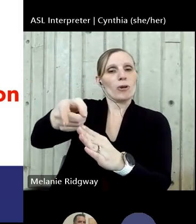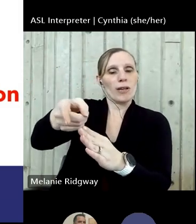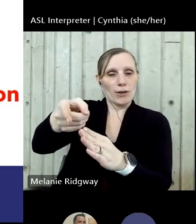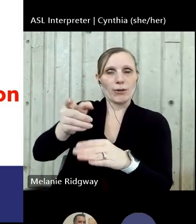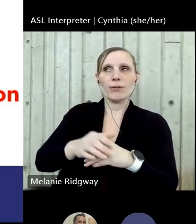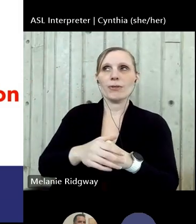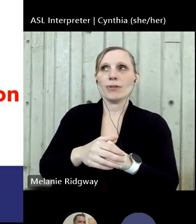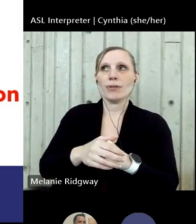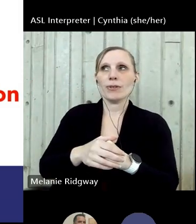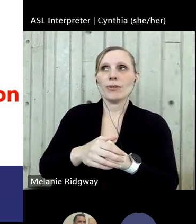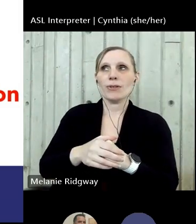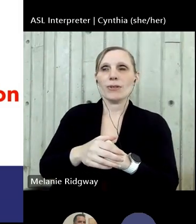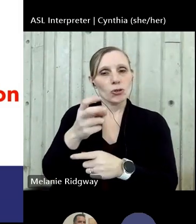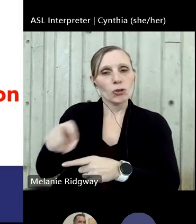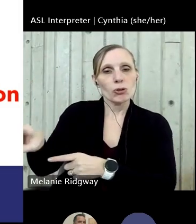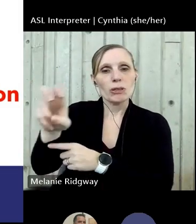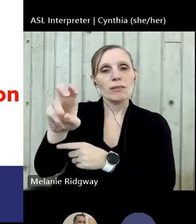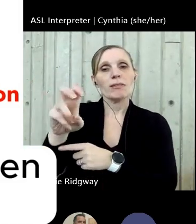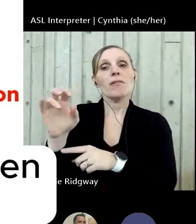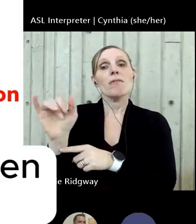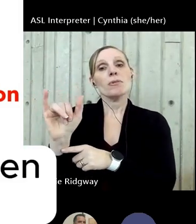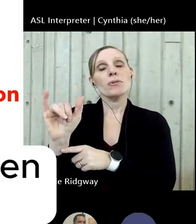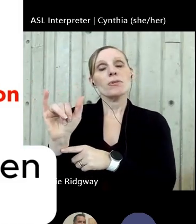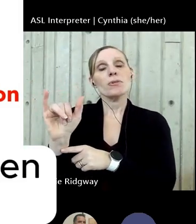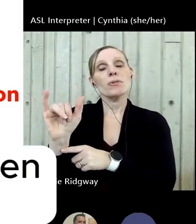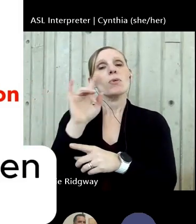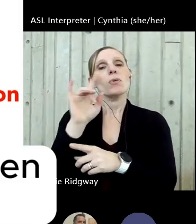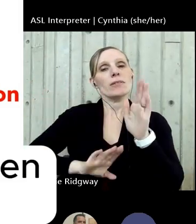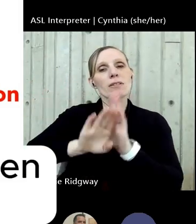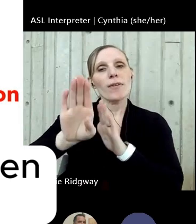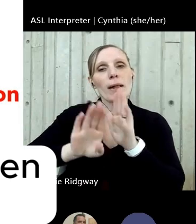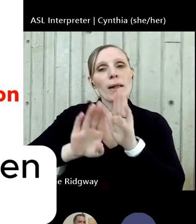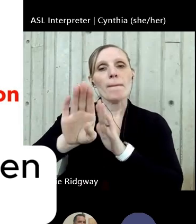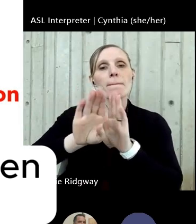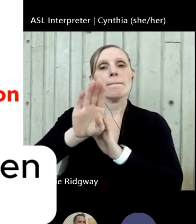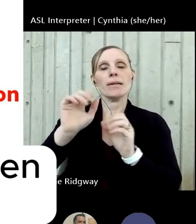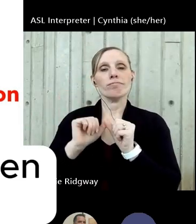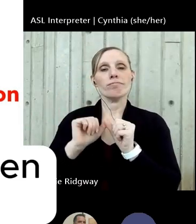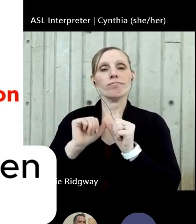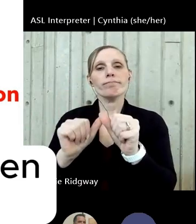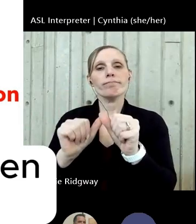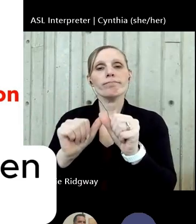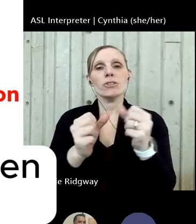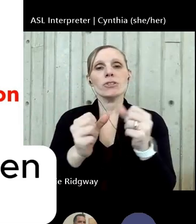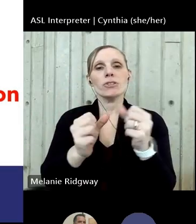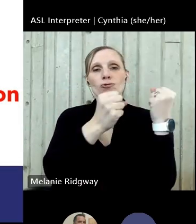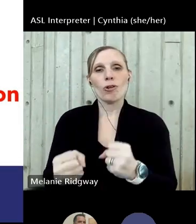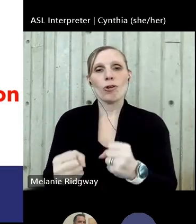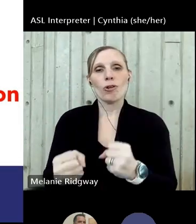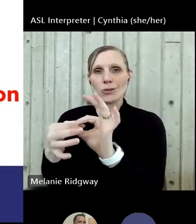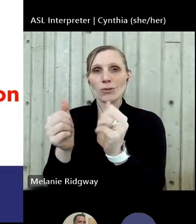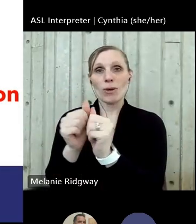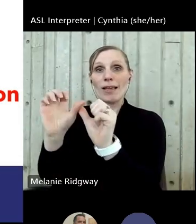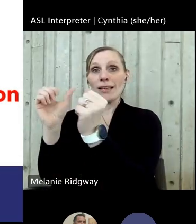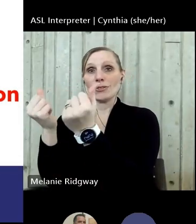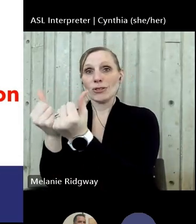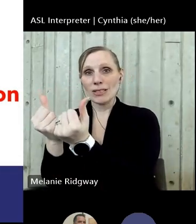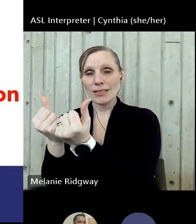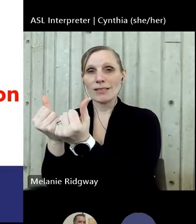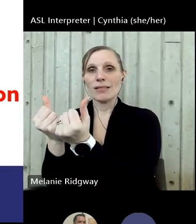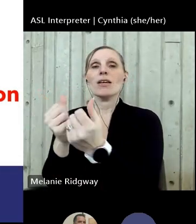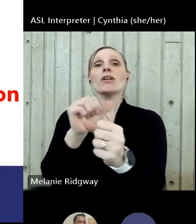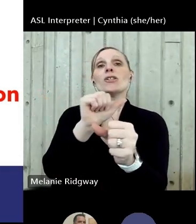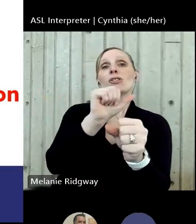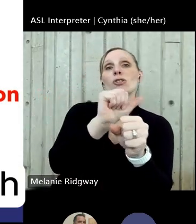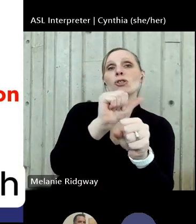seamless collaboration. We build and maintain strong connections between agencies, job seekers, and